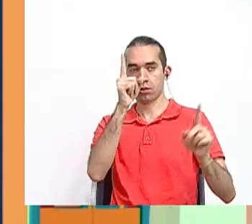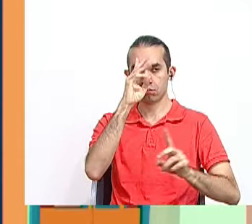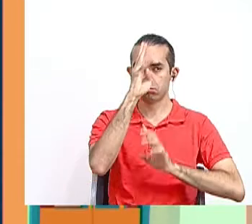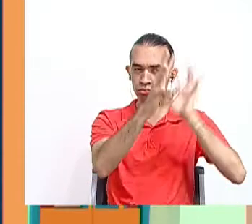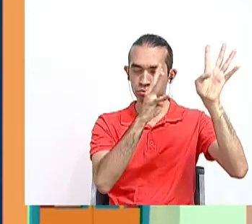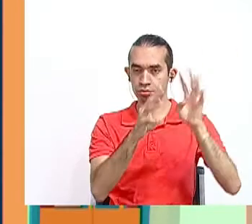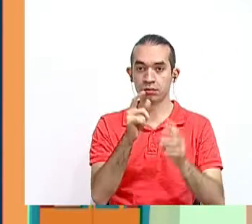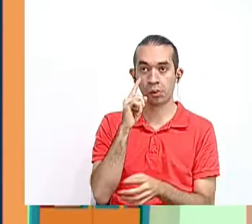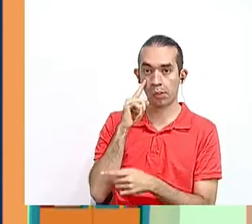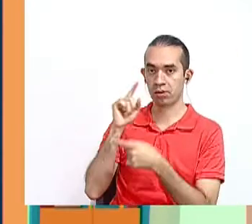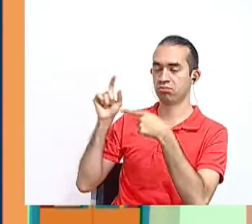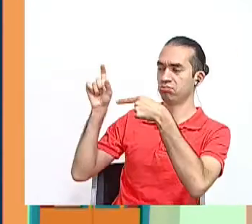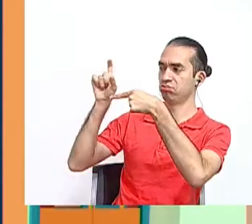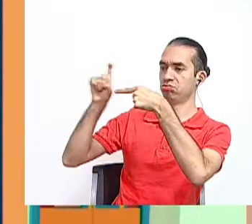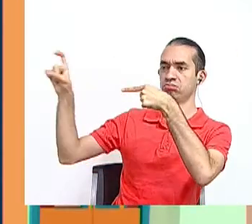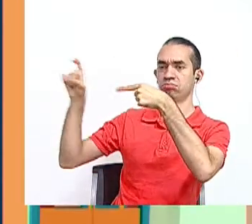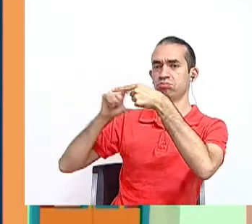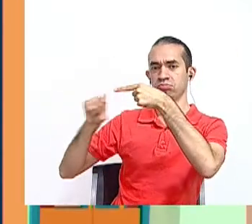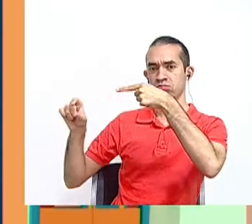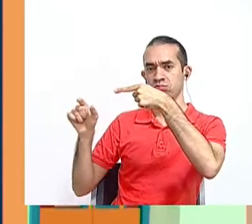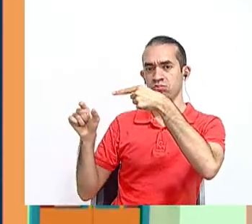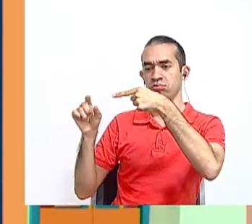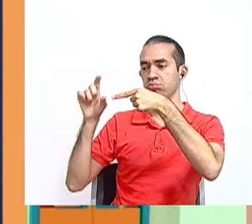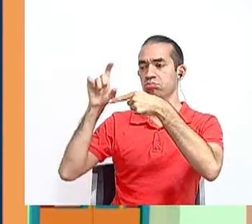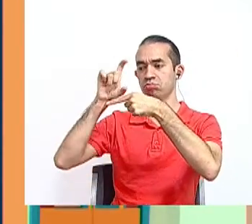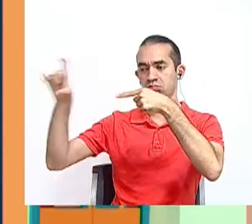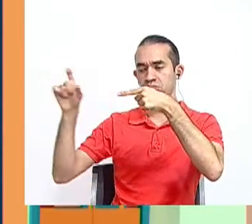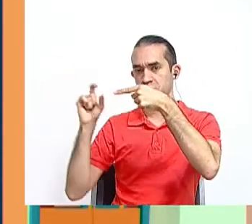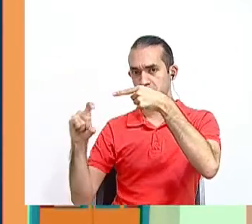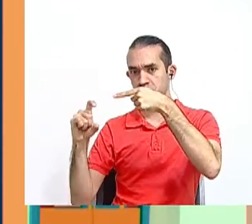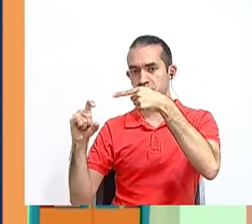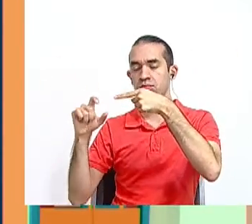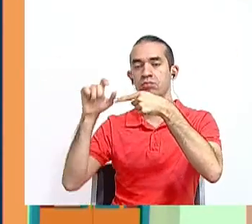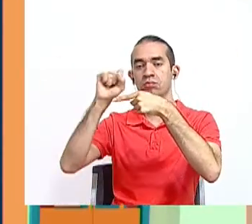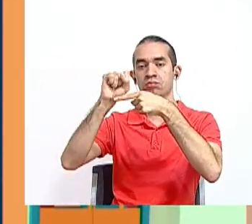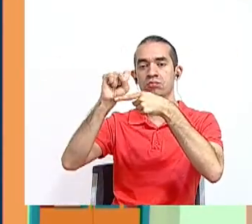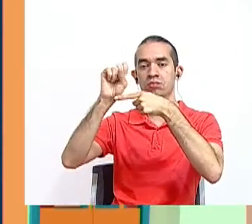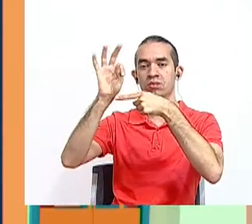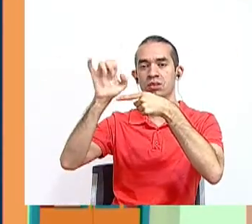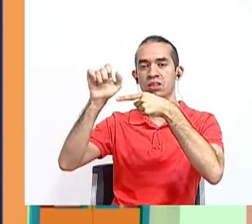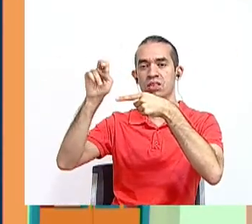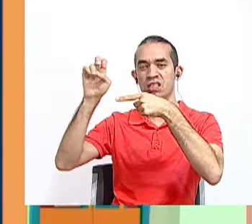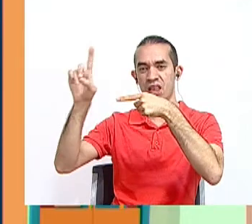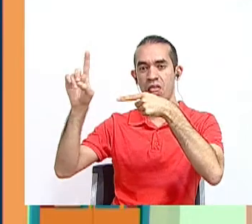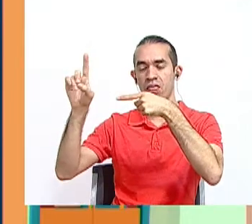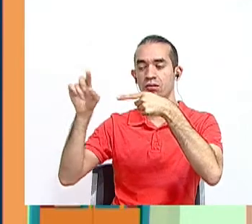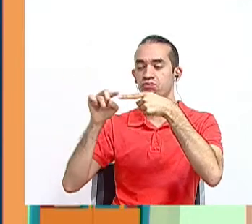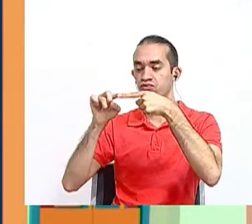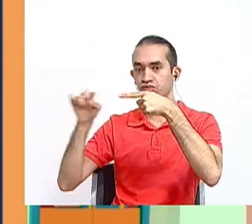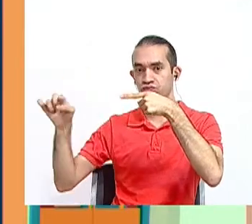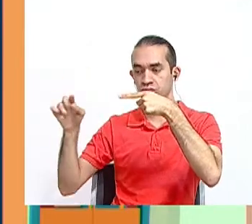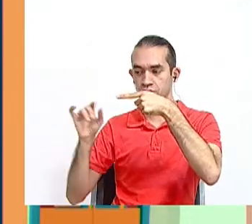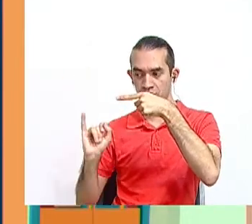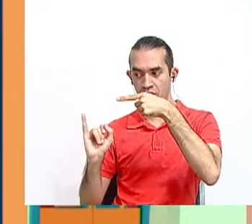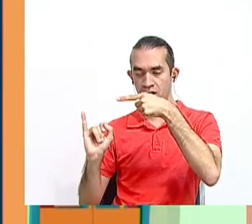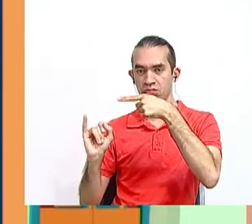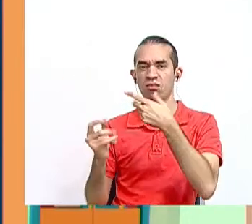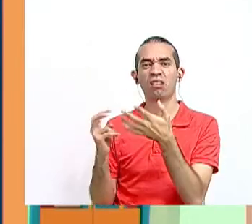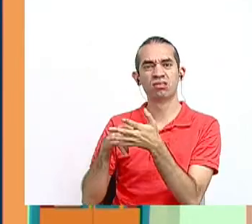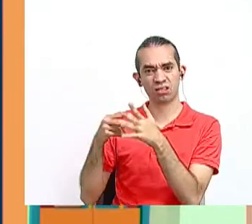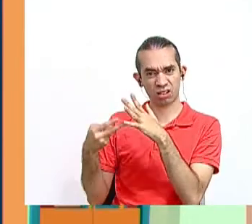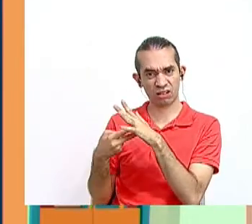stand, I have a line, and I have the word I. Think about the answer. What is that? What is the meaning of that? That